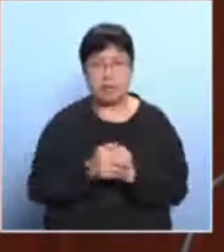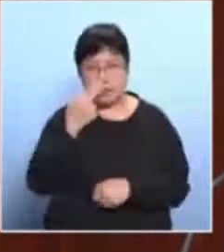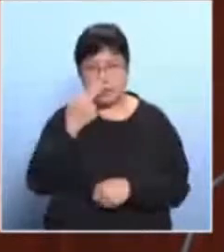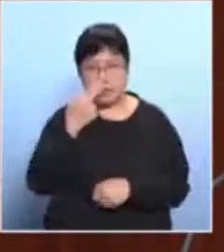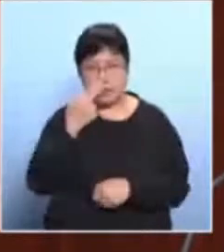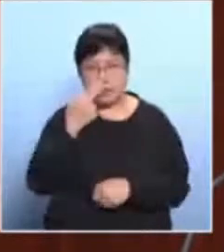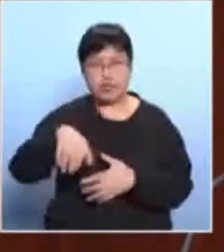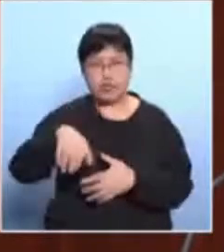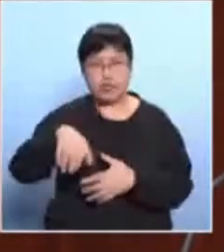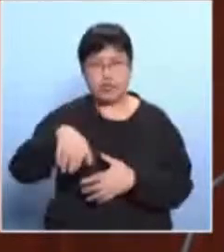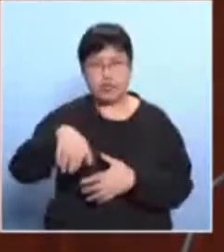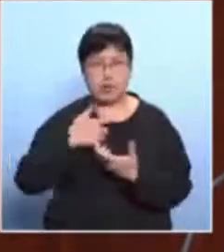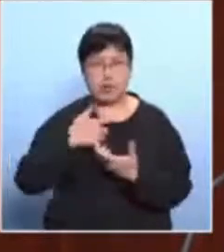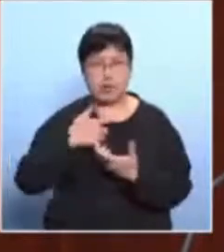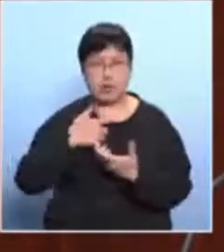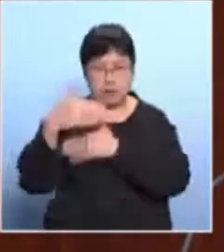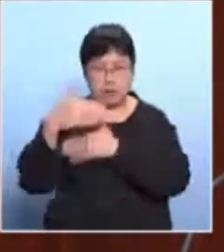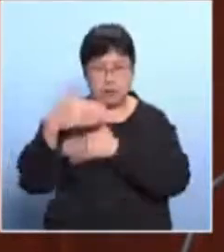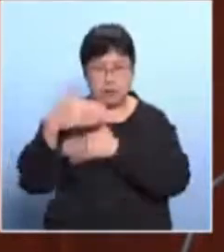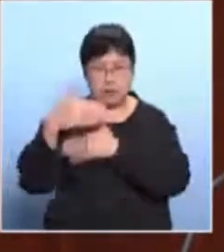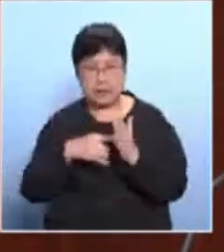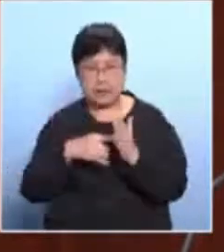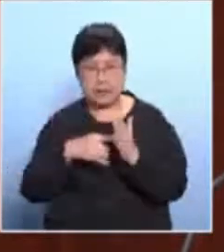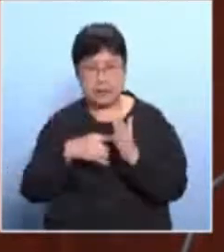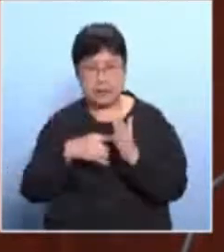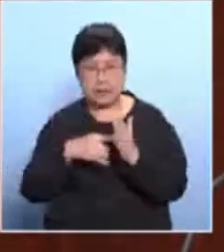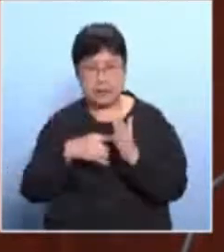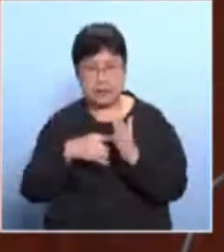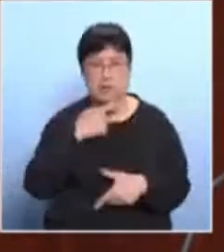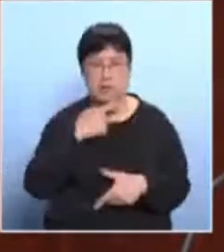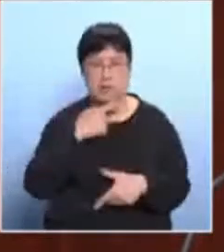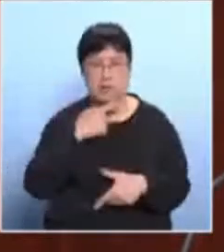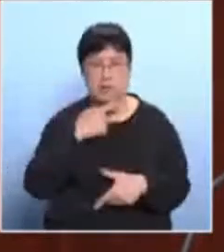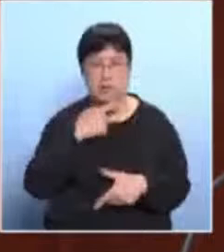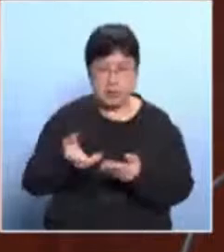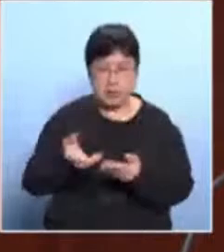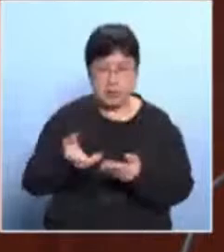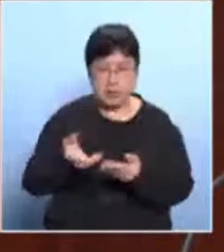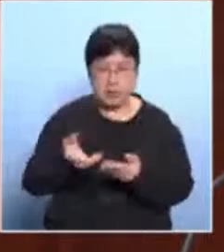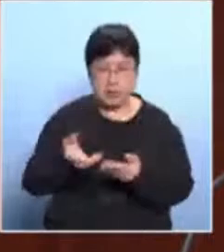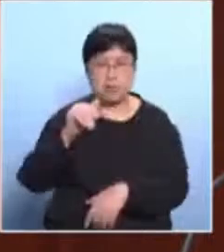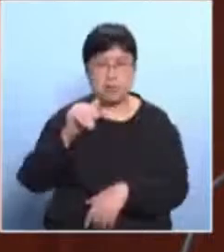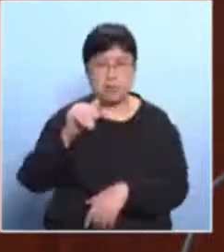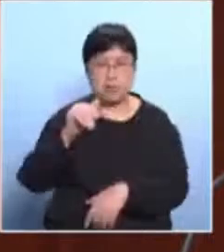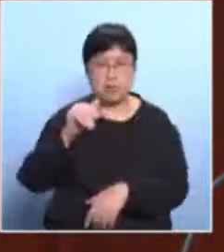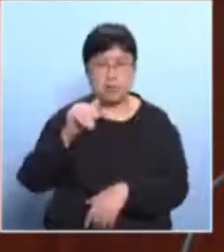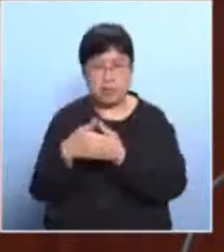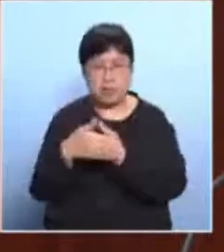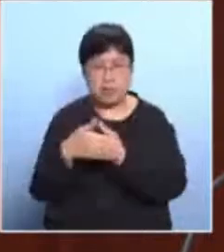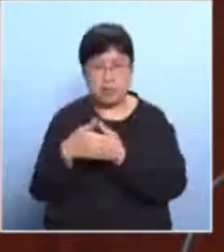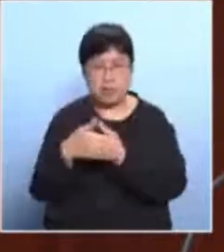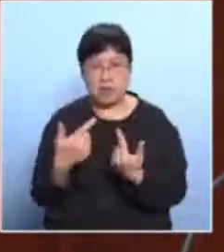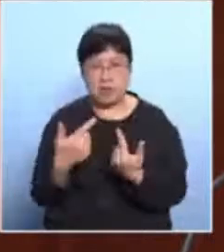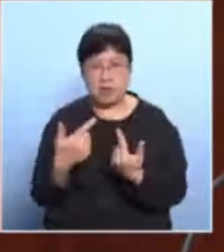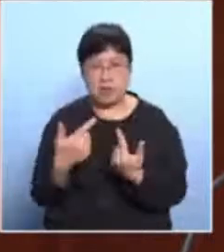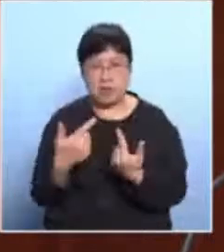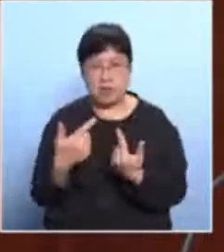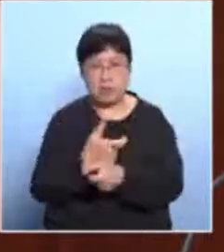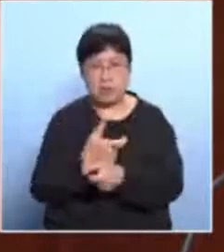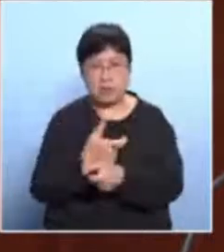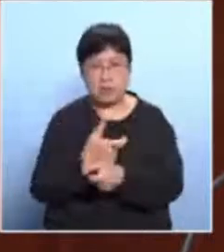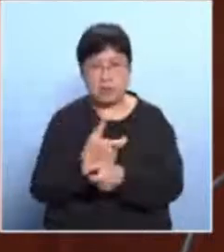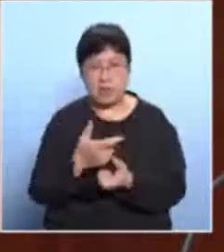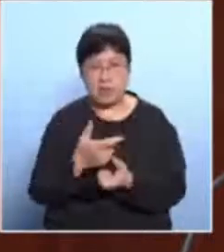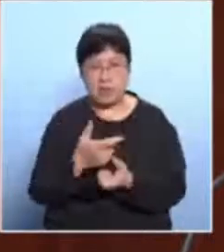fields of transport, power generation, and energy storage, as well as construction site equipment. In the field of transport, it is